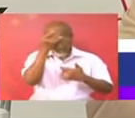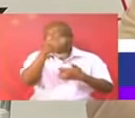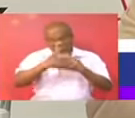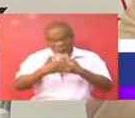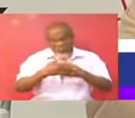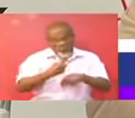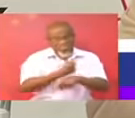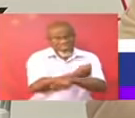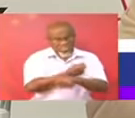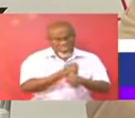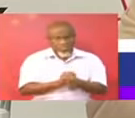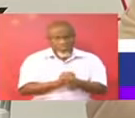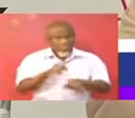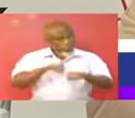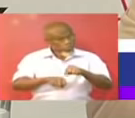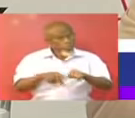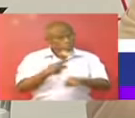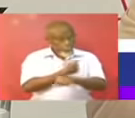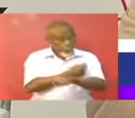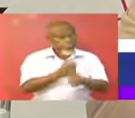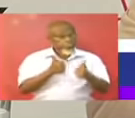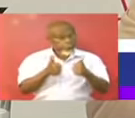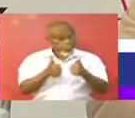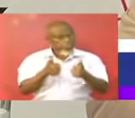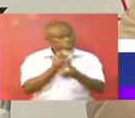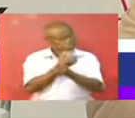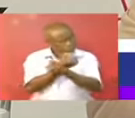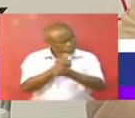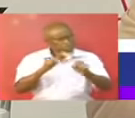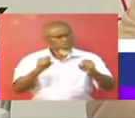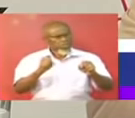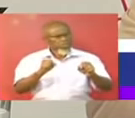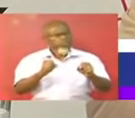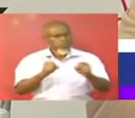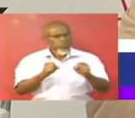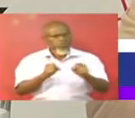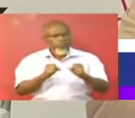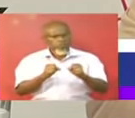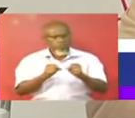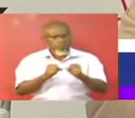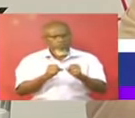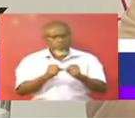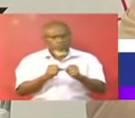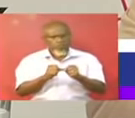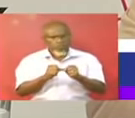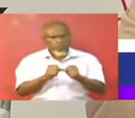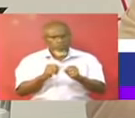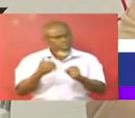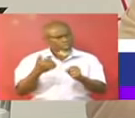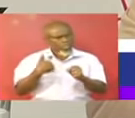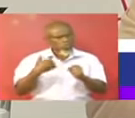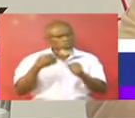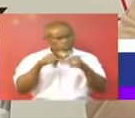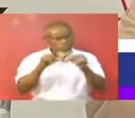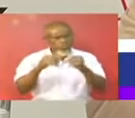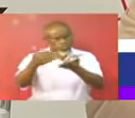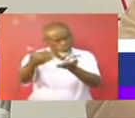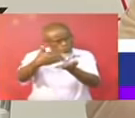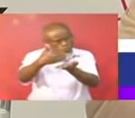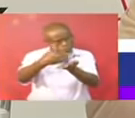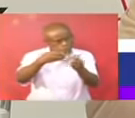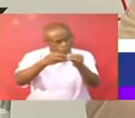result. So the vaccines are so far safe for the kids, the ones that have been approved, and as additional data is collected,